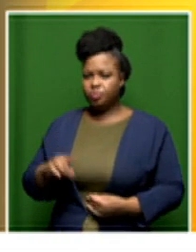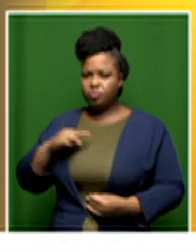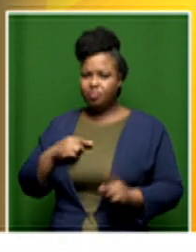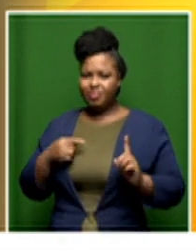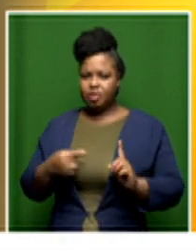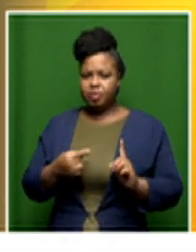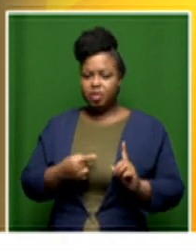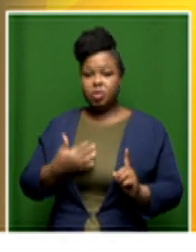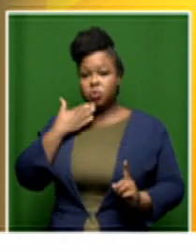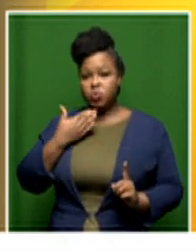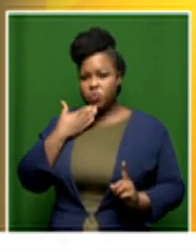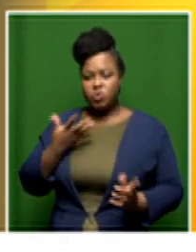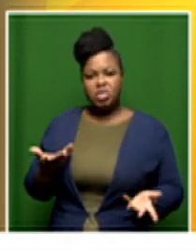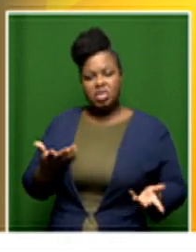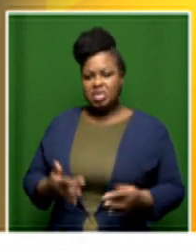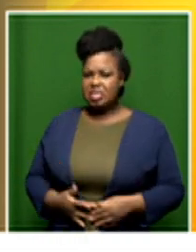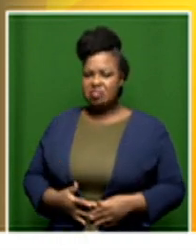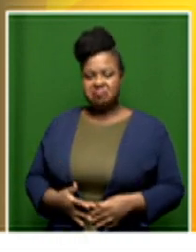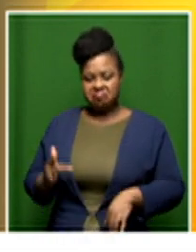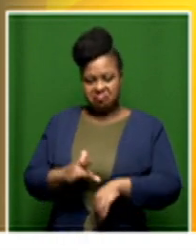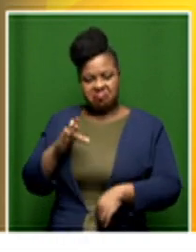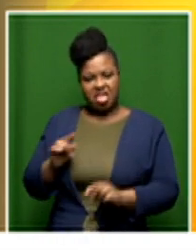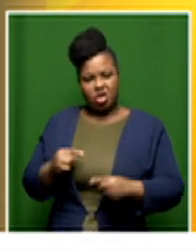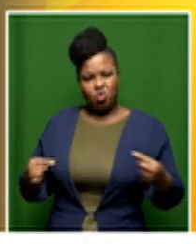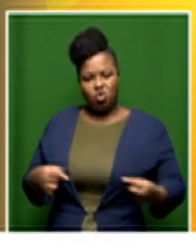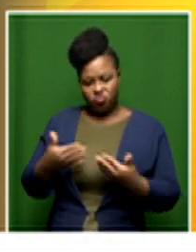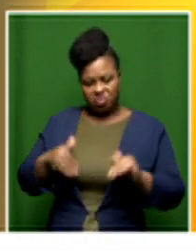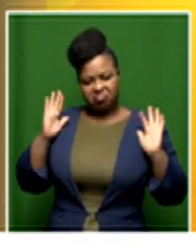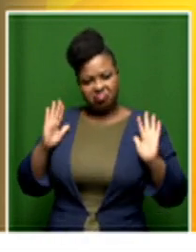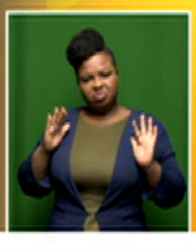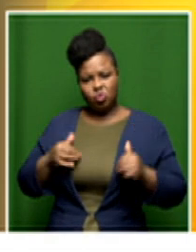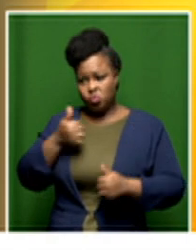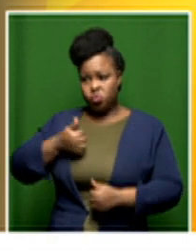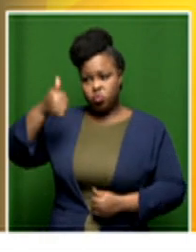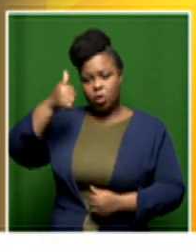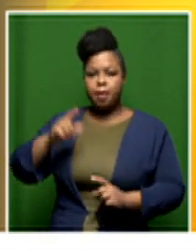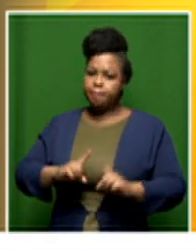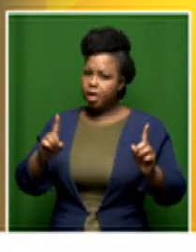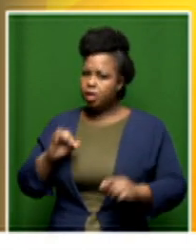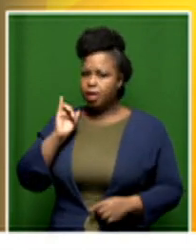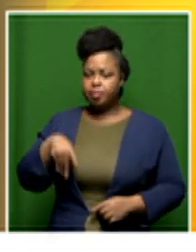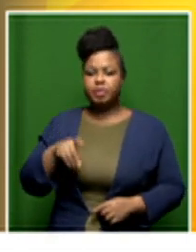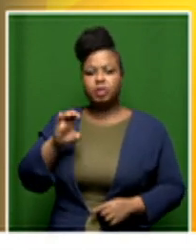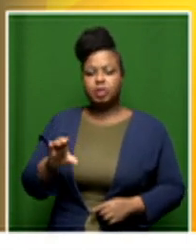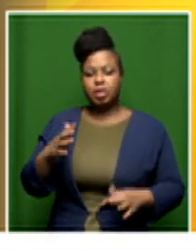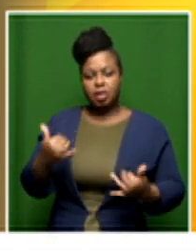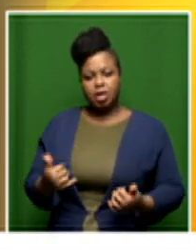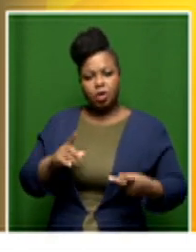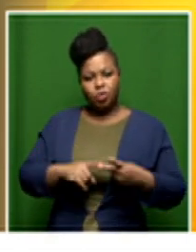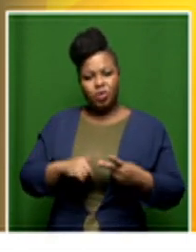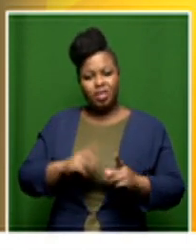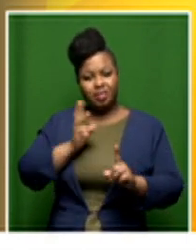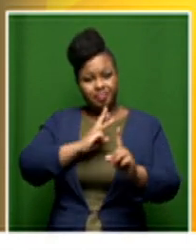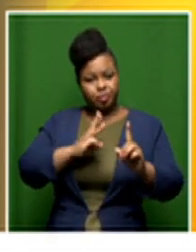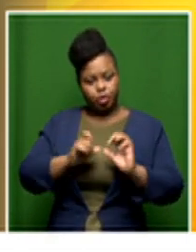somebody who is untouchable. But again, the IPC in this instance, together with the